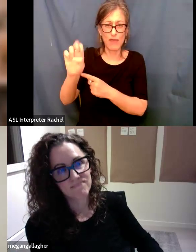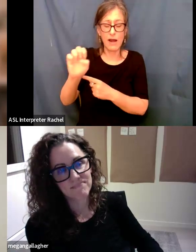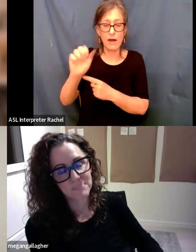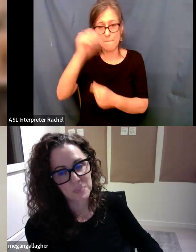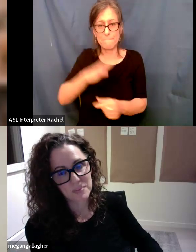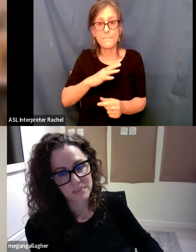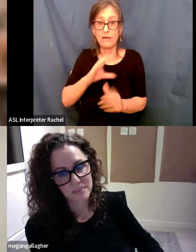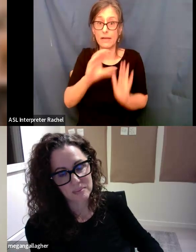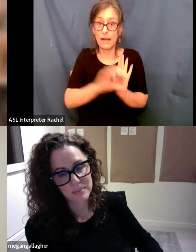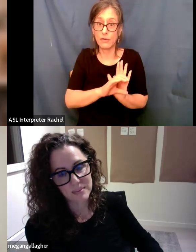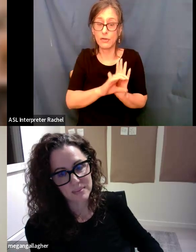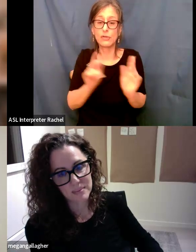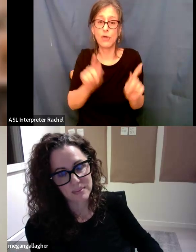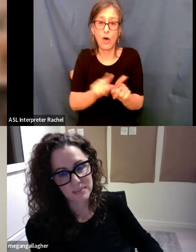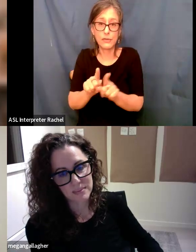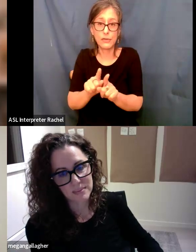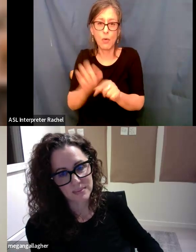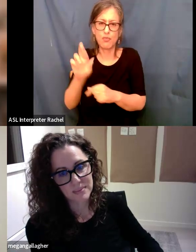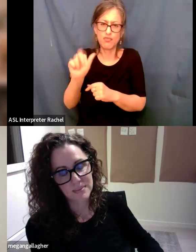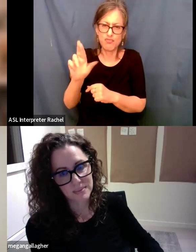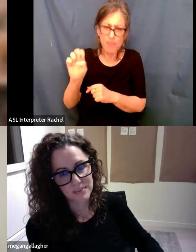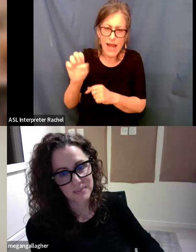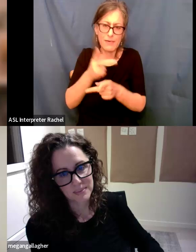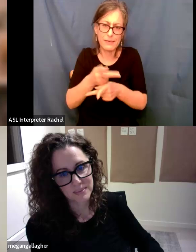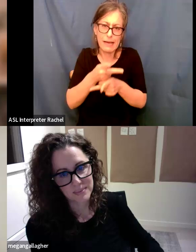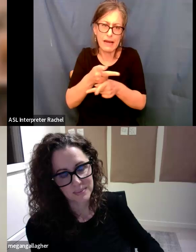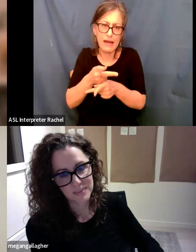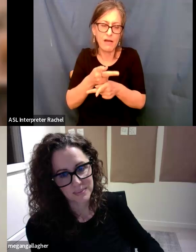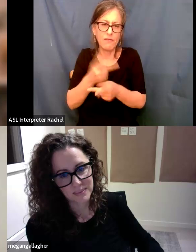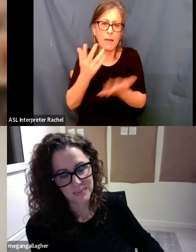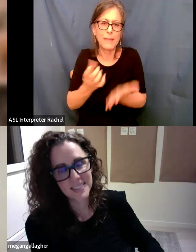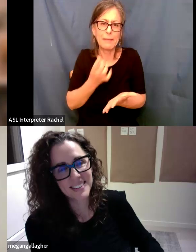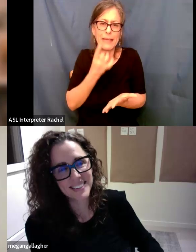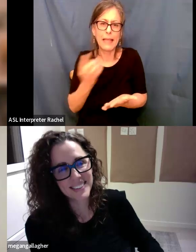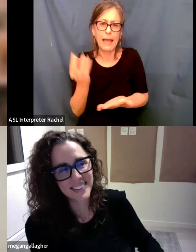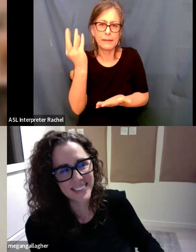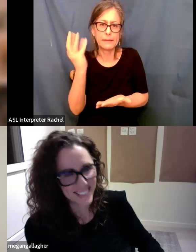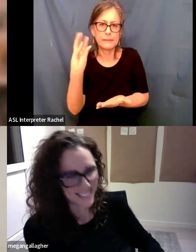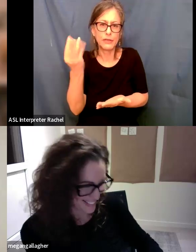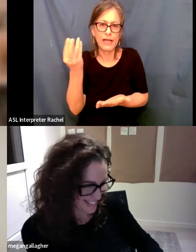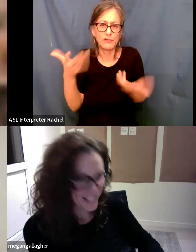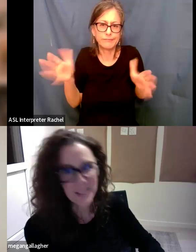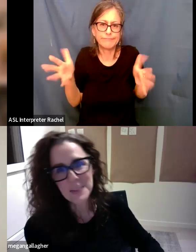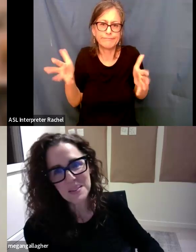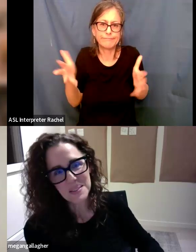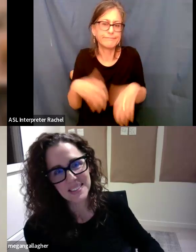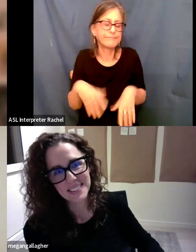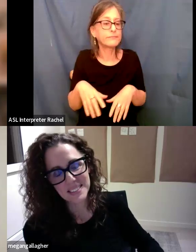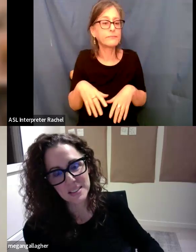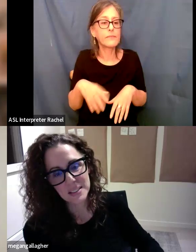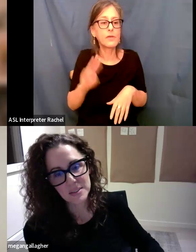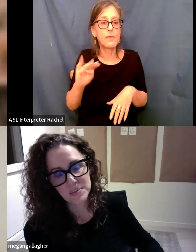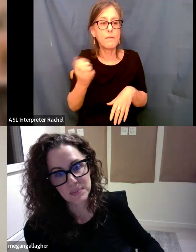characters are rarely seen doing the caregiving. If anything, they're like changing a light bulb. So, Megan, how much